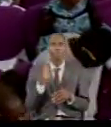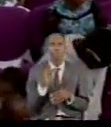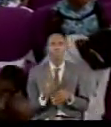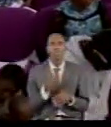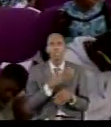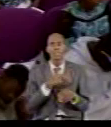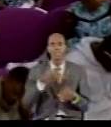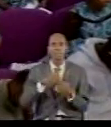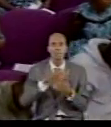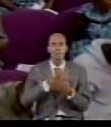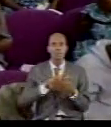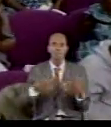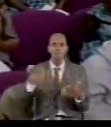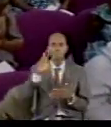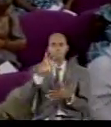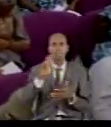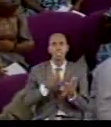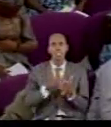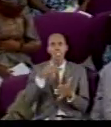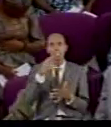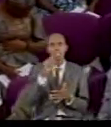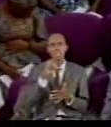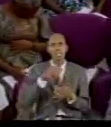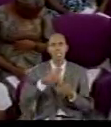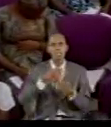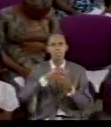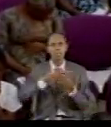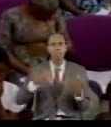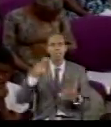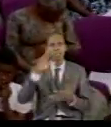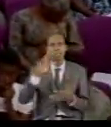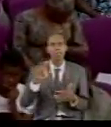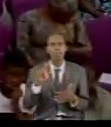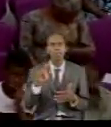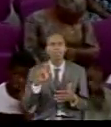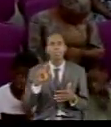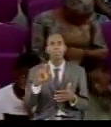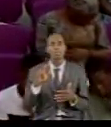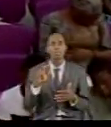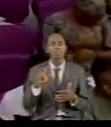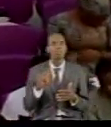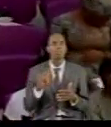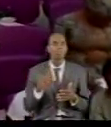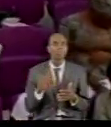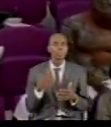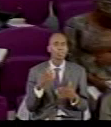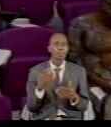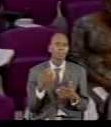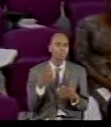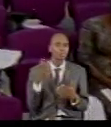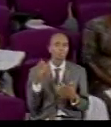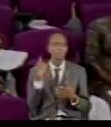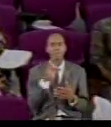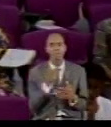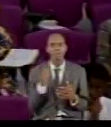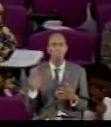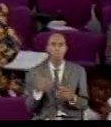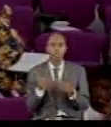verse 3, it says in verse 3, long time therefore abode